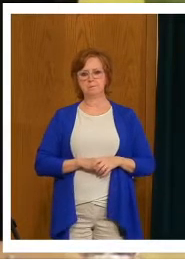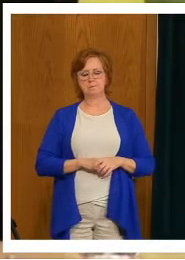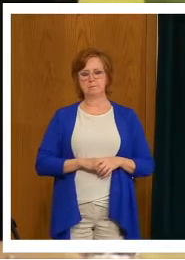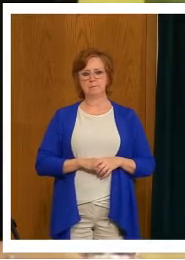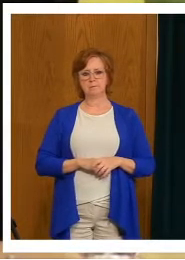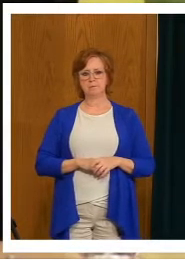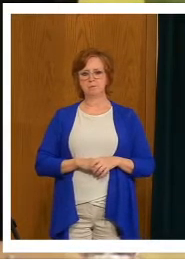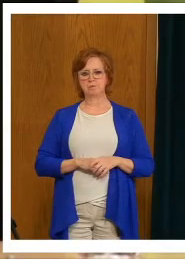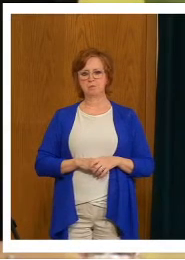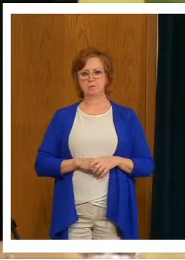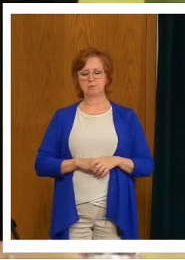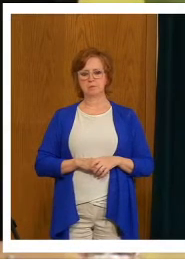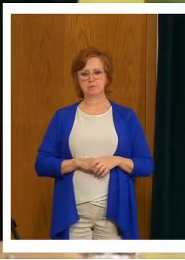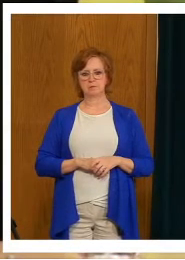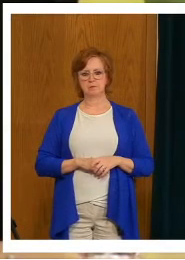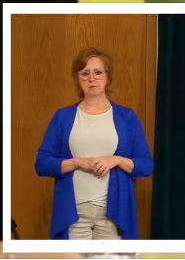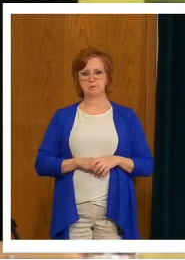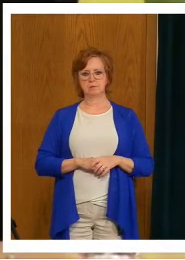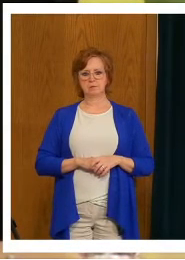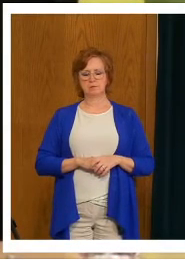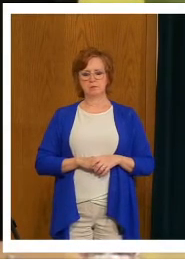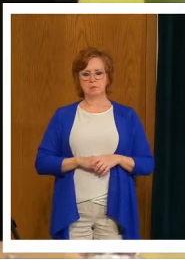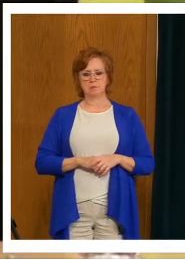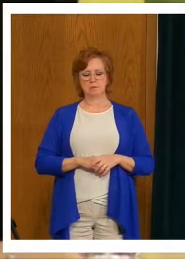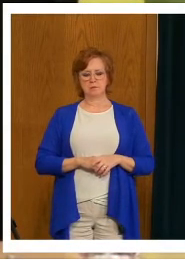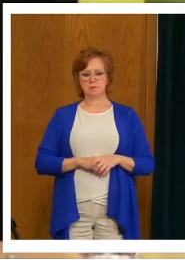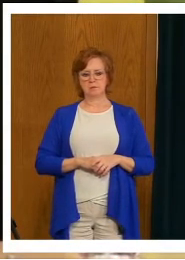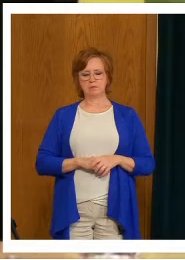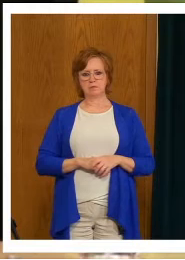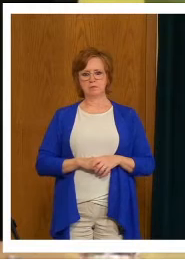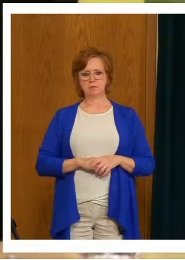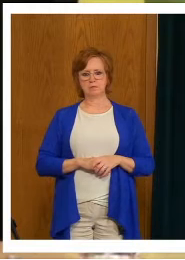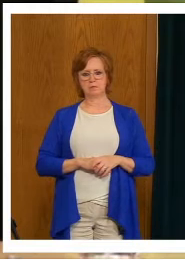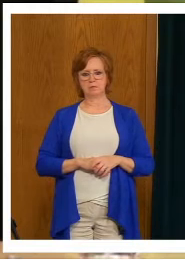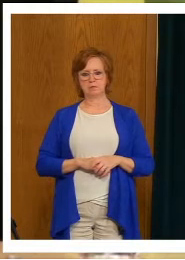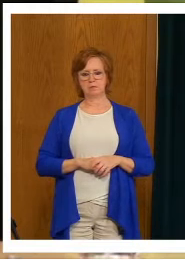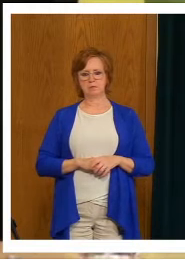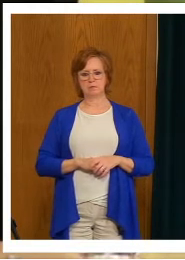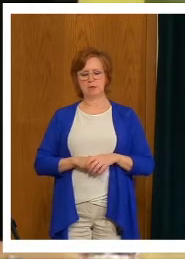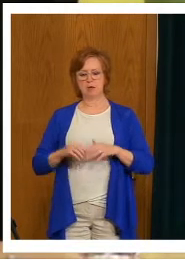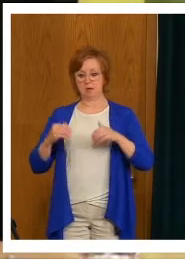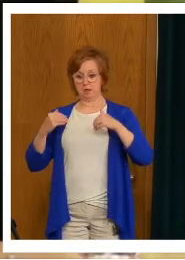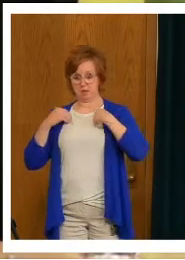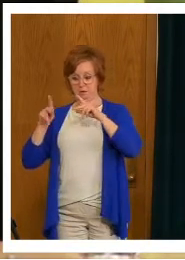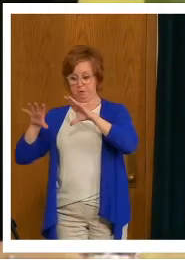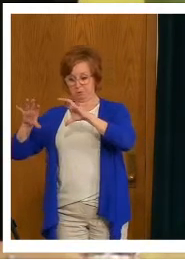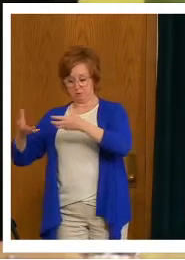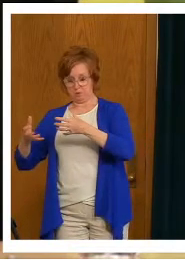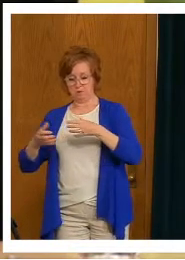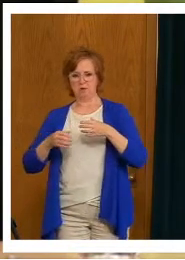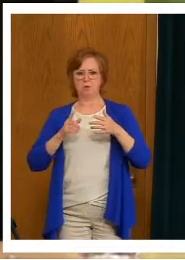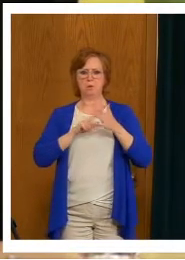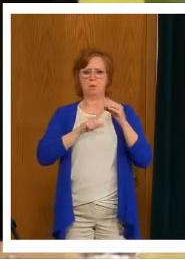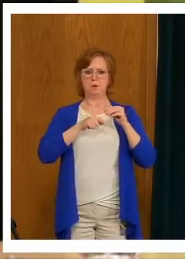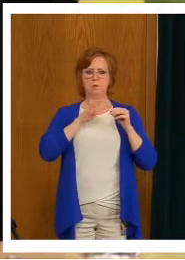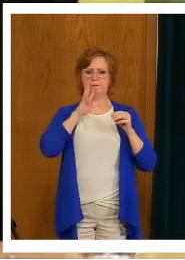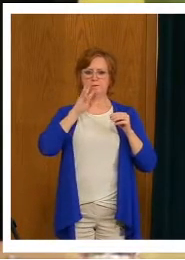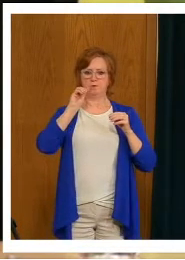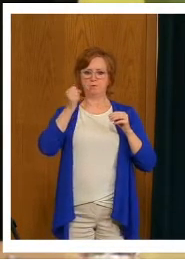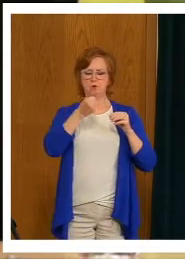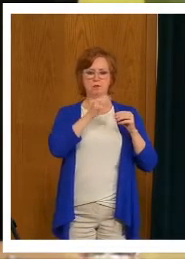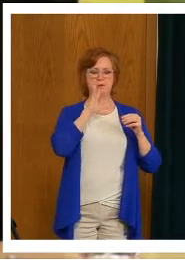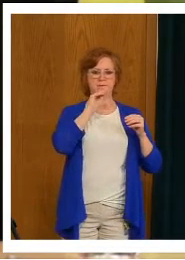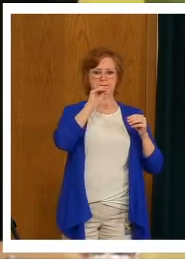we do to convince people? I know you talked about younger people in their 50s and 60s and 40s, is about 150,000